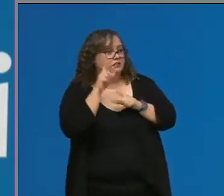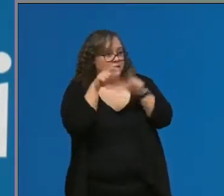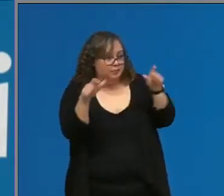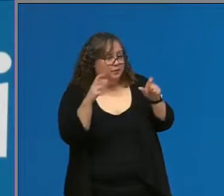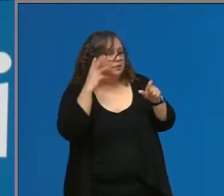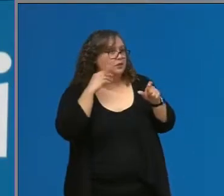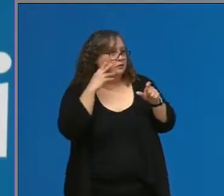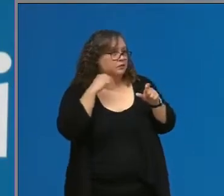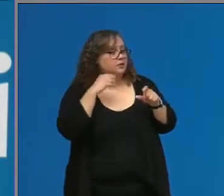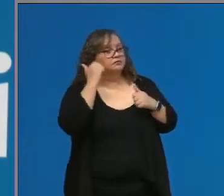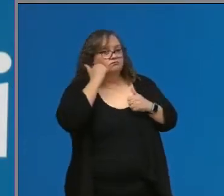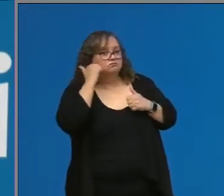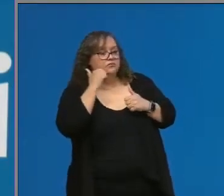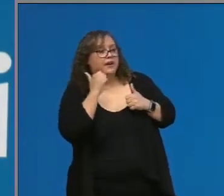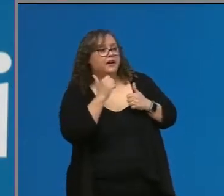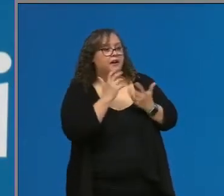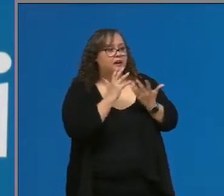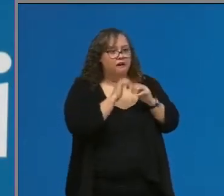our technology and what we do.